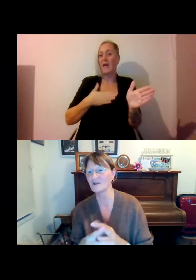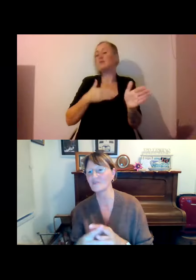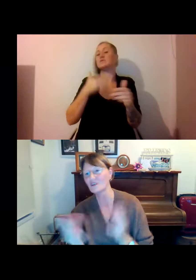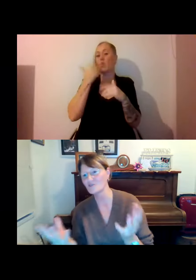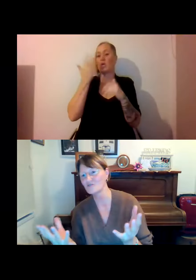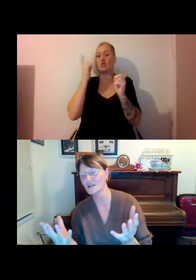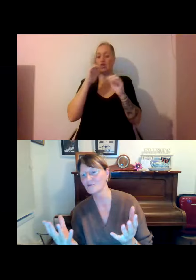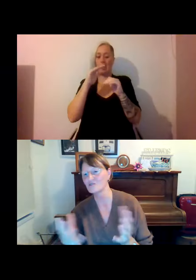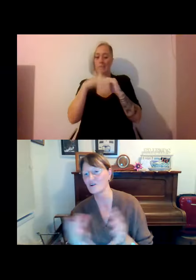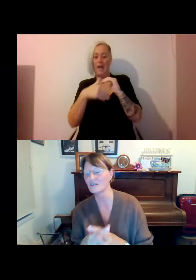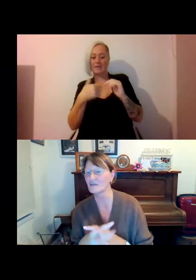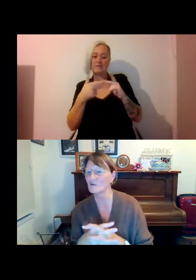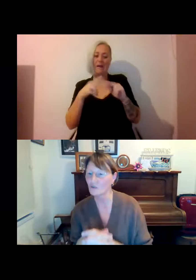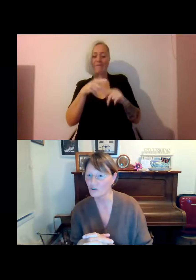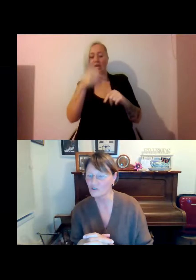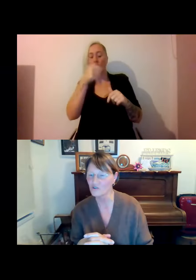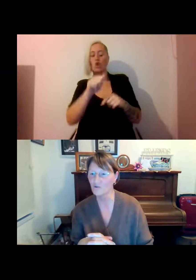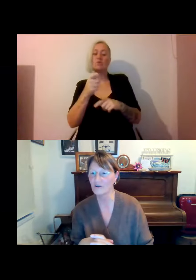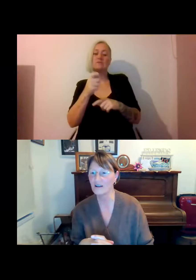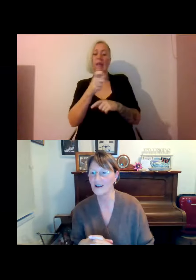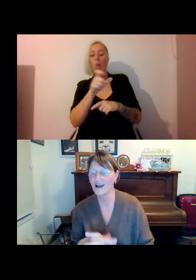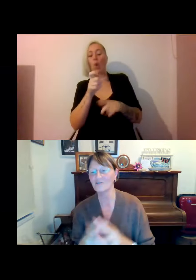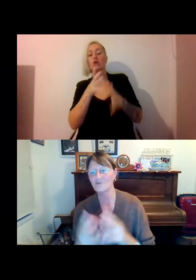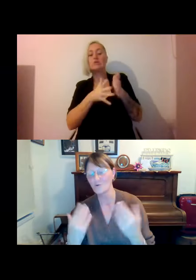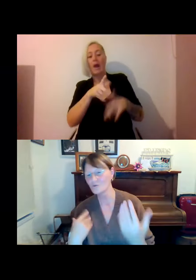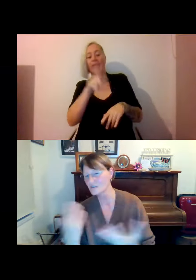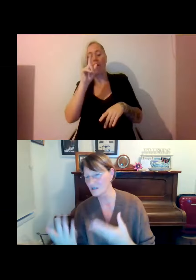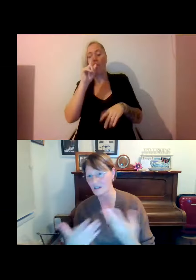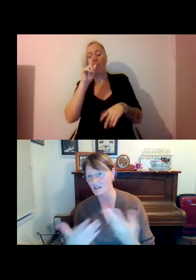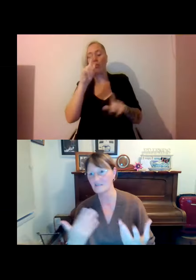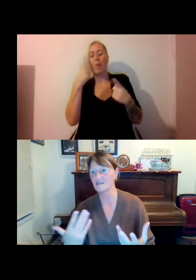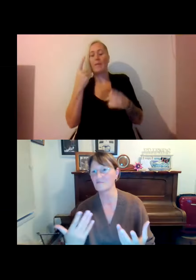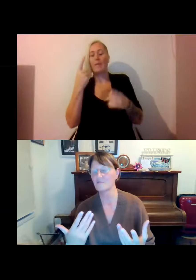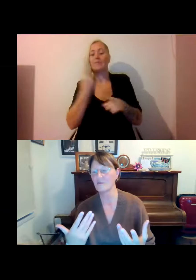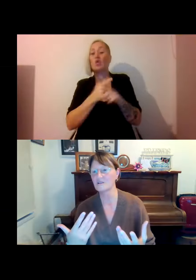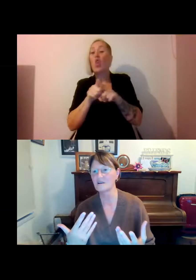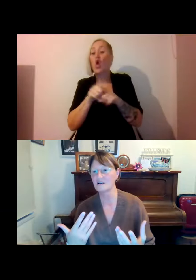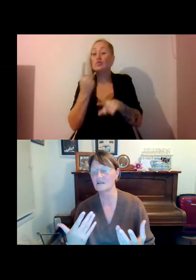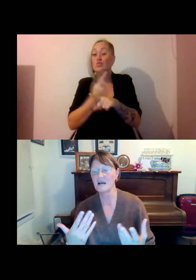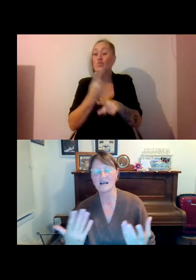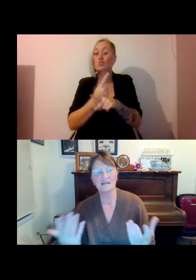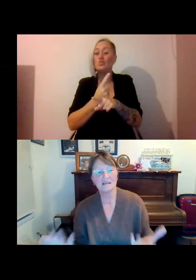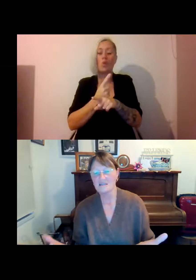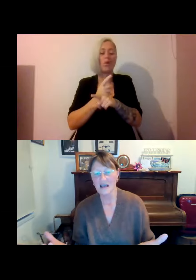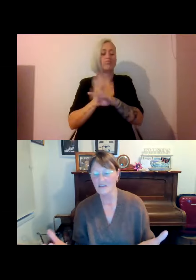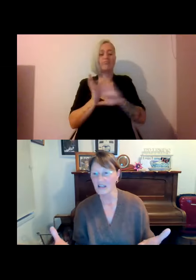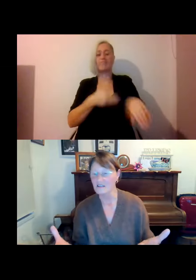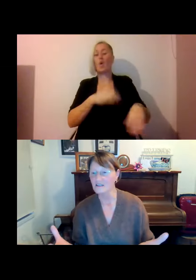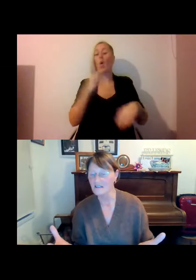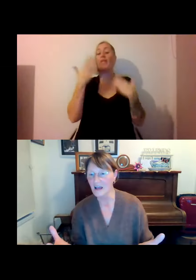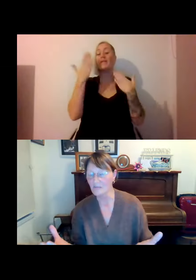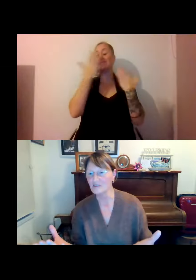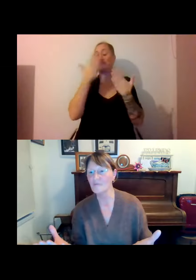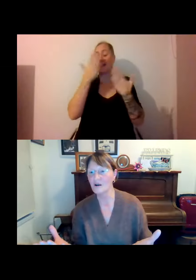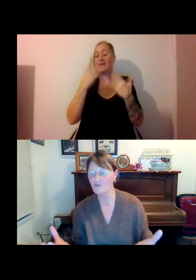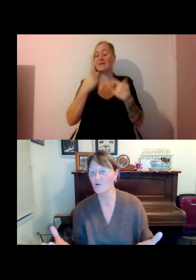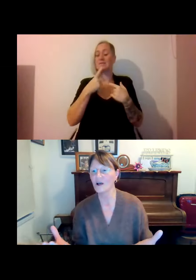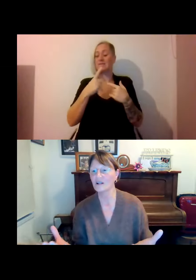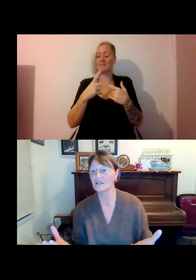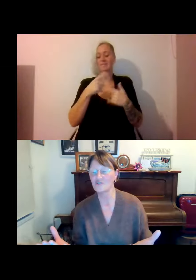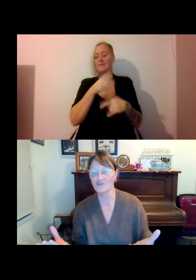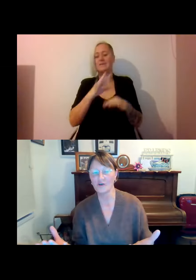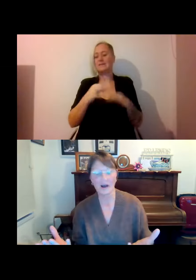concern about if they use keyword signing, they won't learn to talk. And all the studies that have been done say that that doesn't happen. It's much